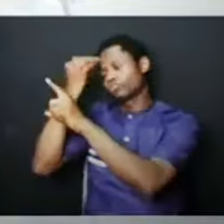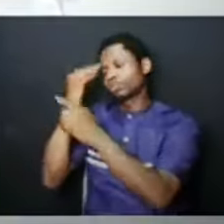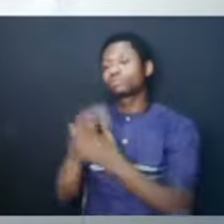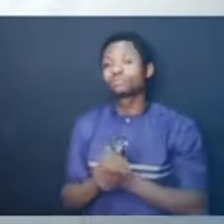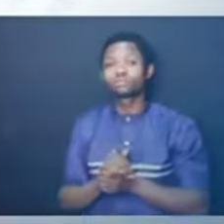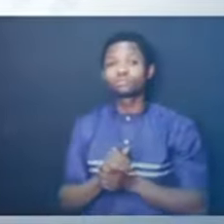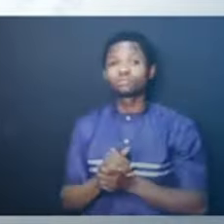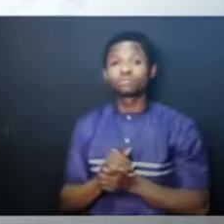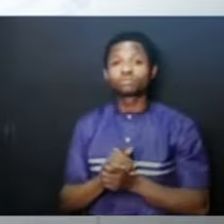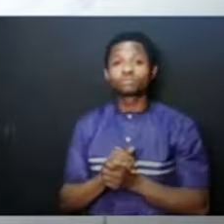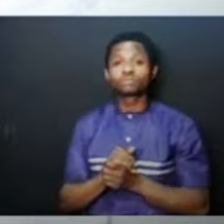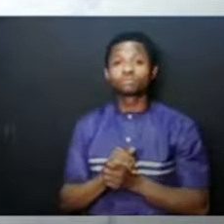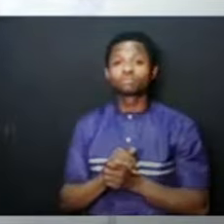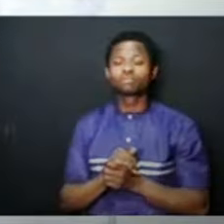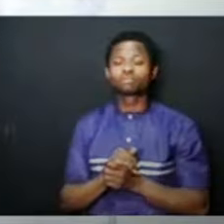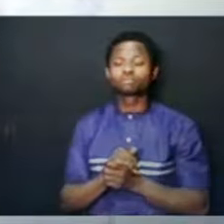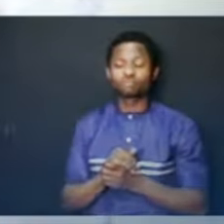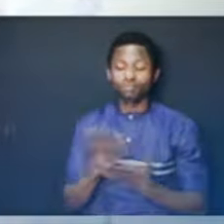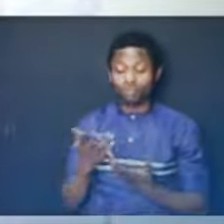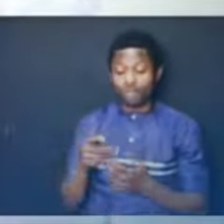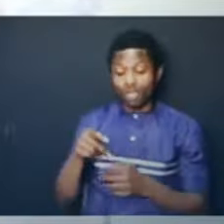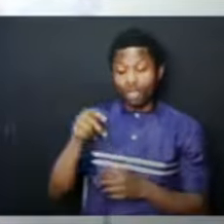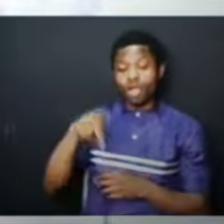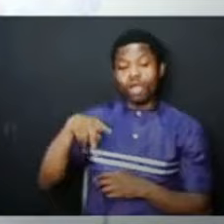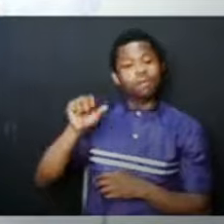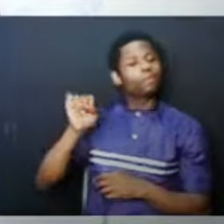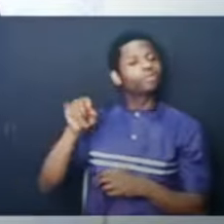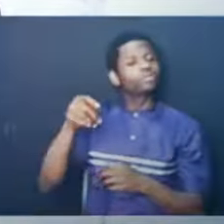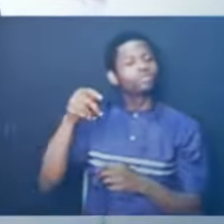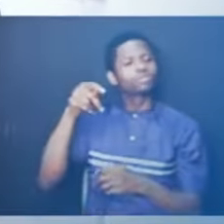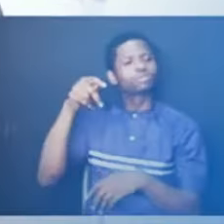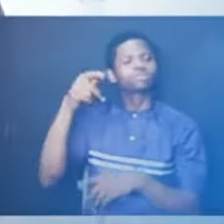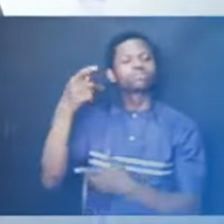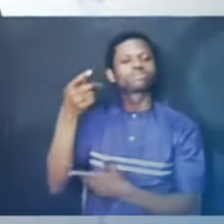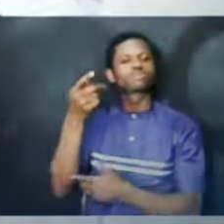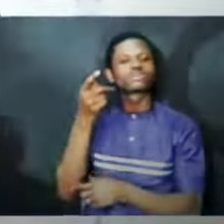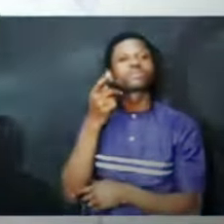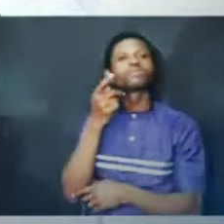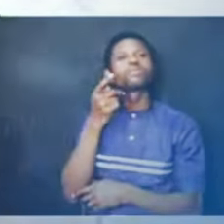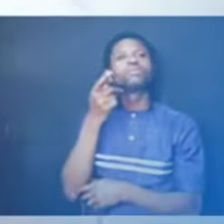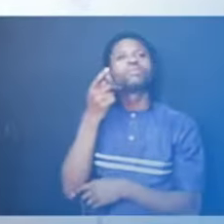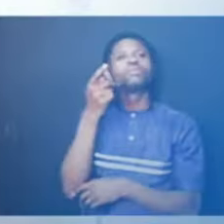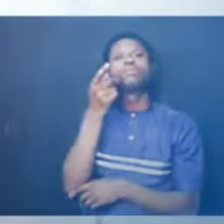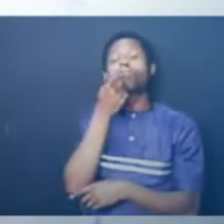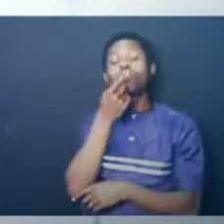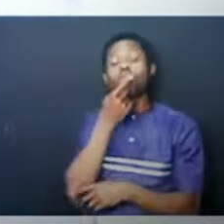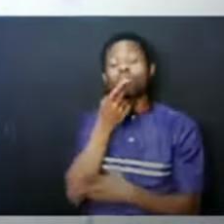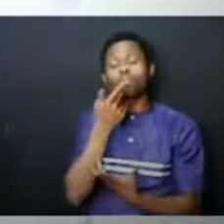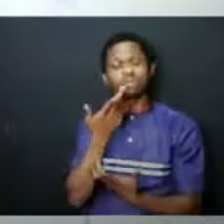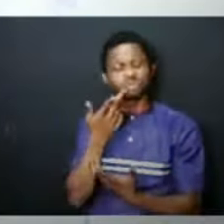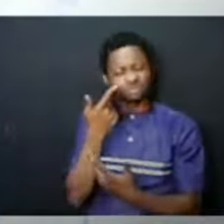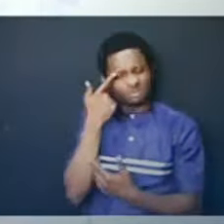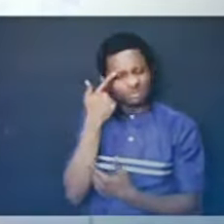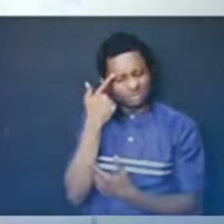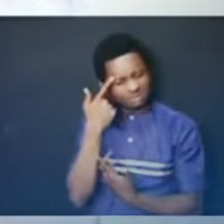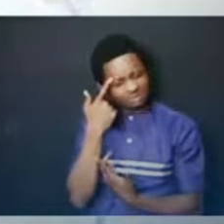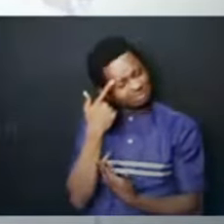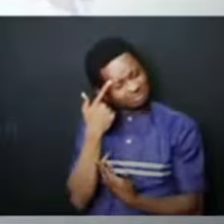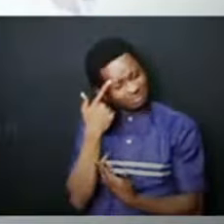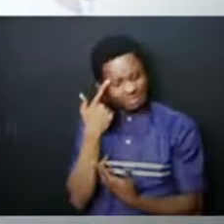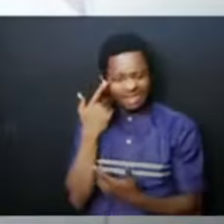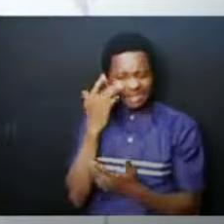the Apostle Paul recognizes that it is sometimes not just possible to live at peace with all